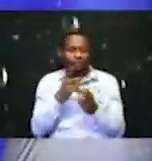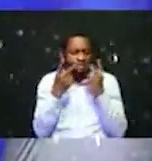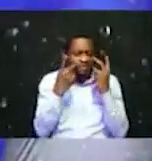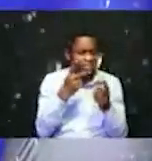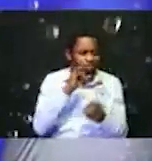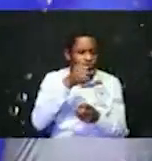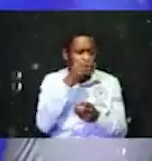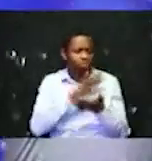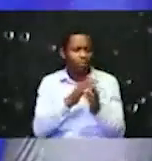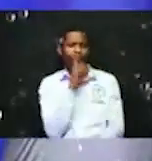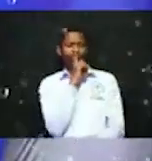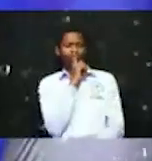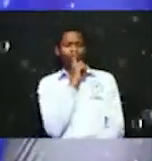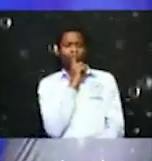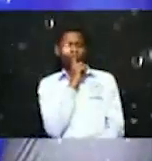mouth.